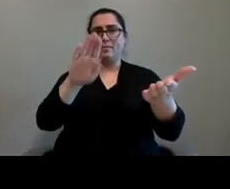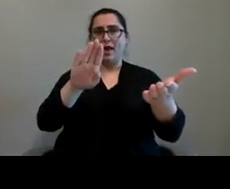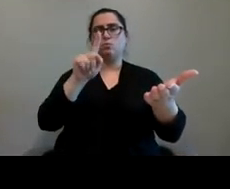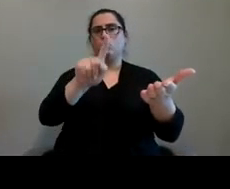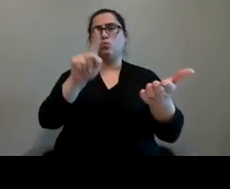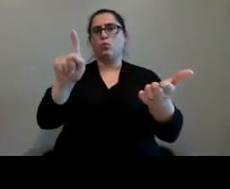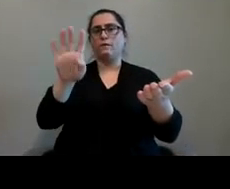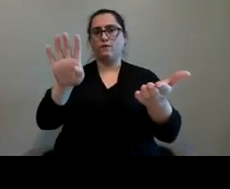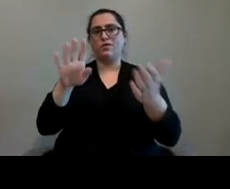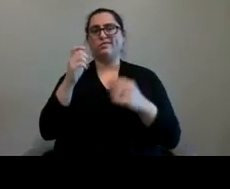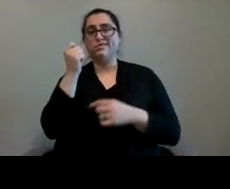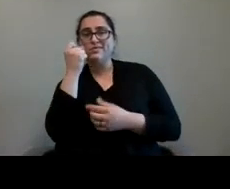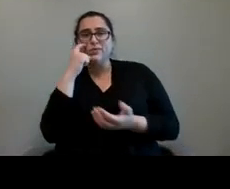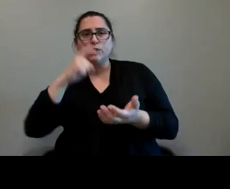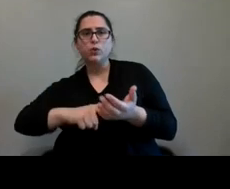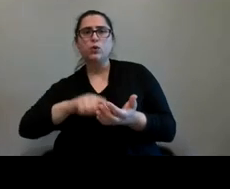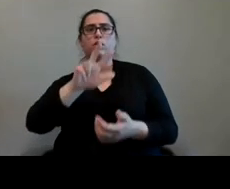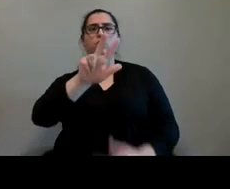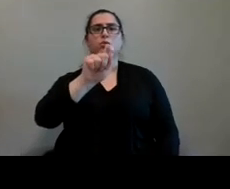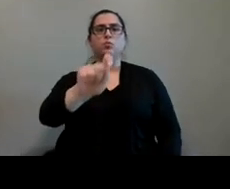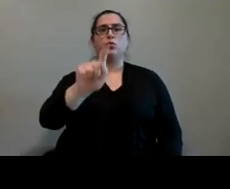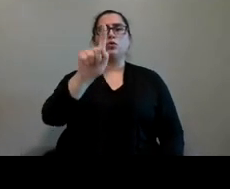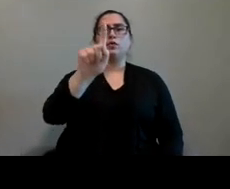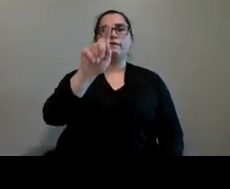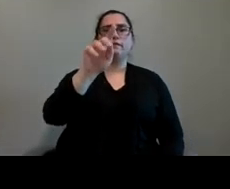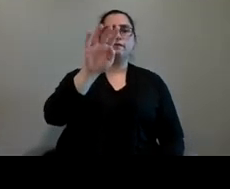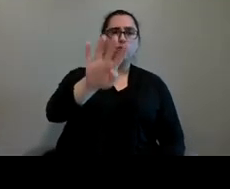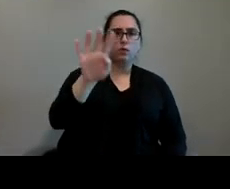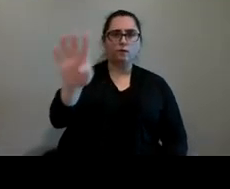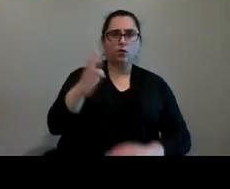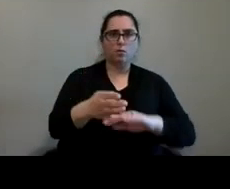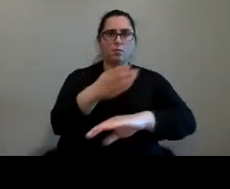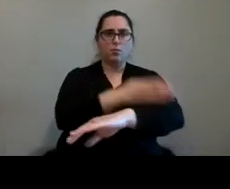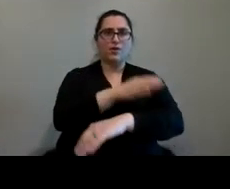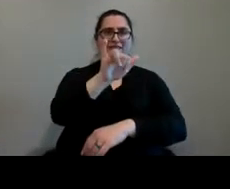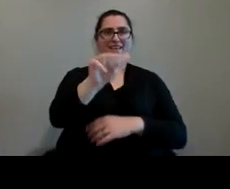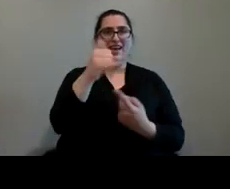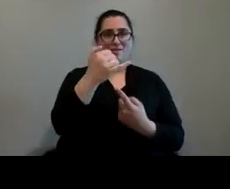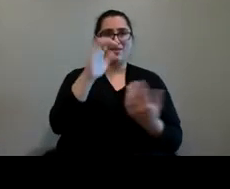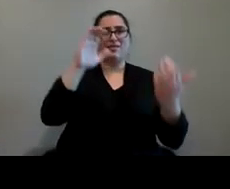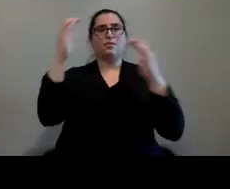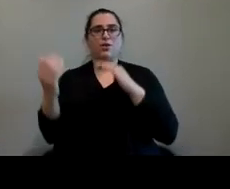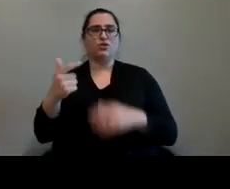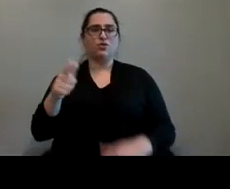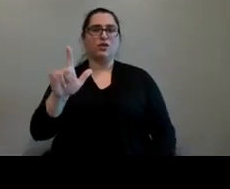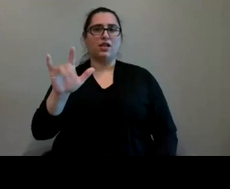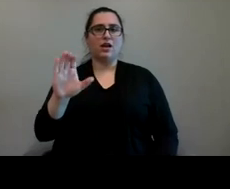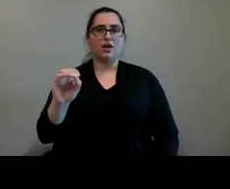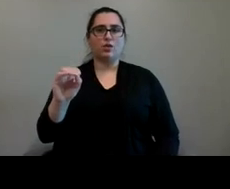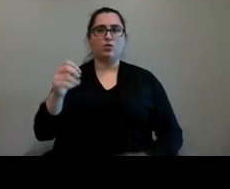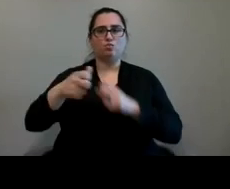a 3.4-fold improvement of this antibody against the glycoprotein of Ebola